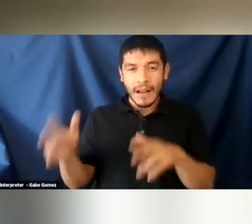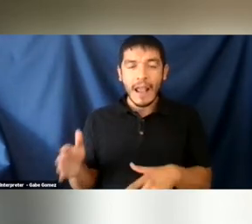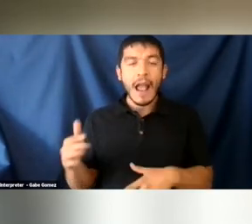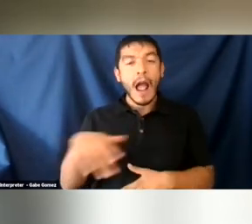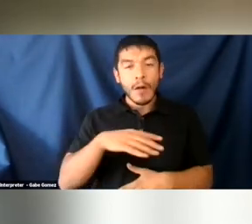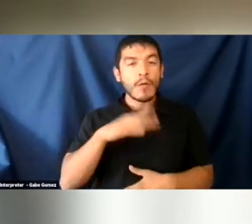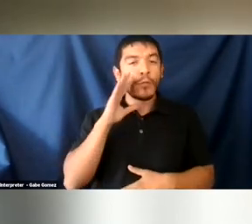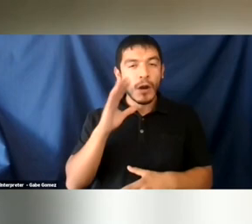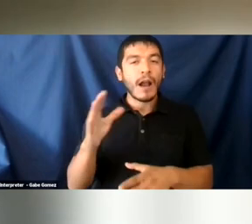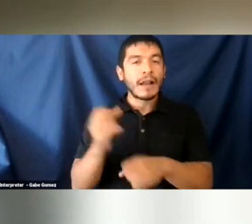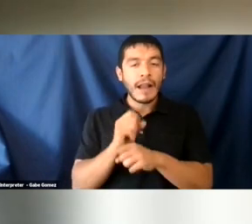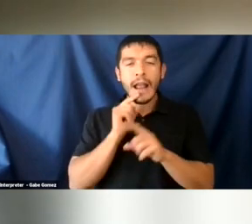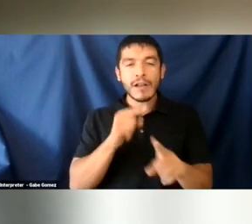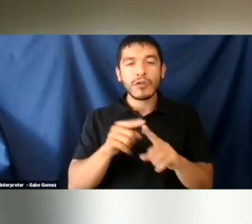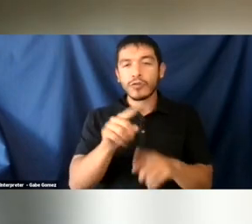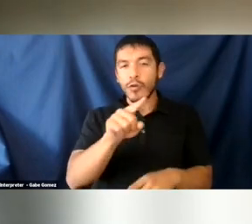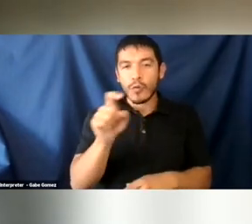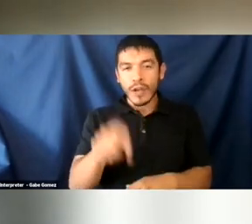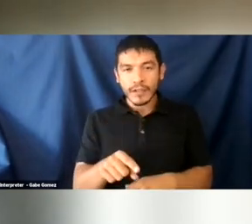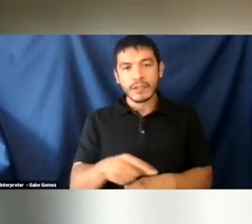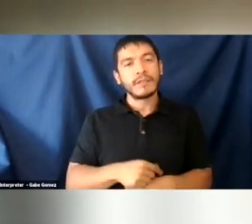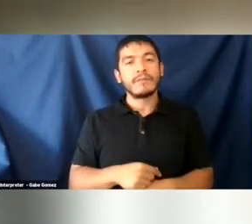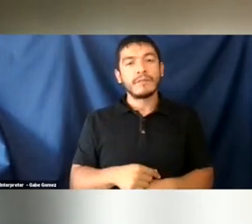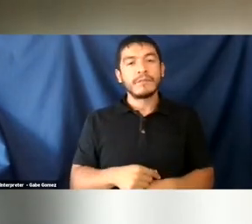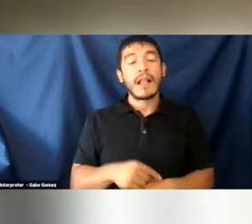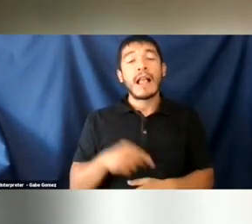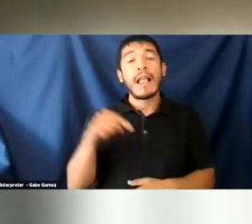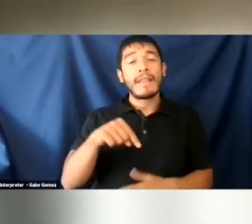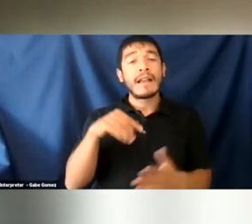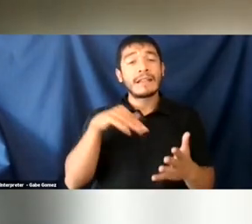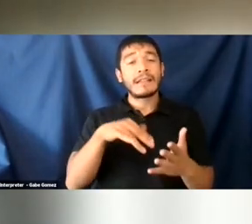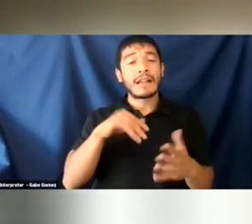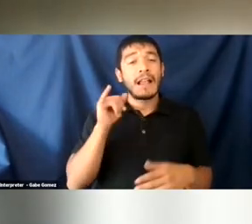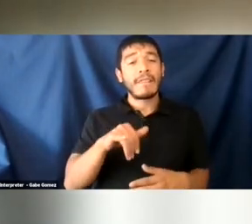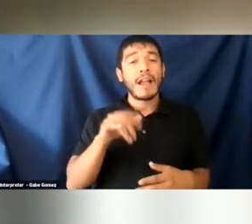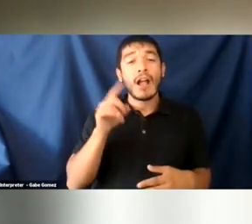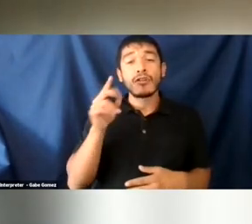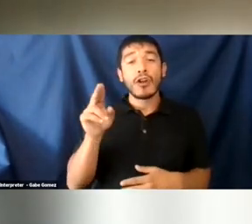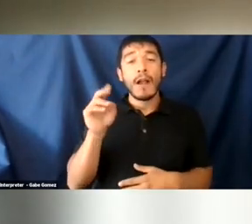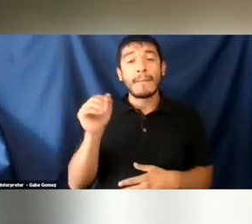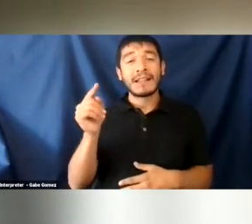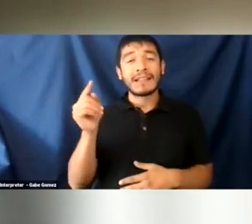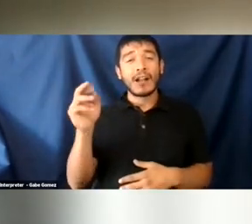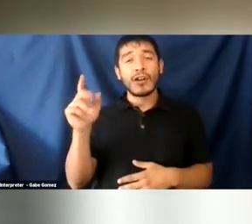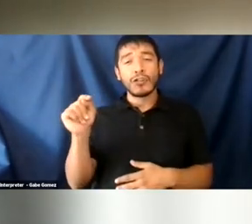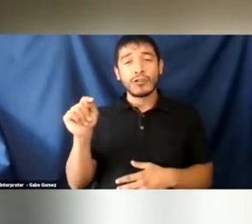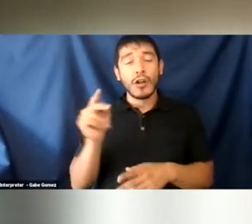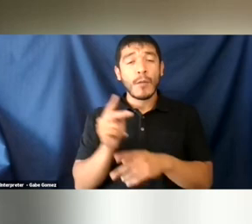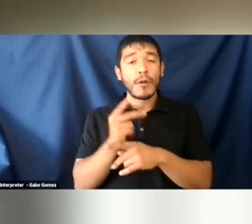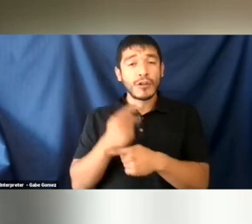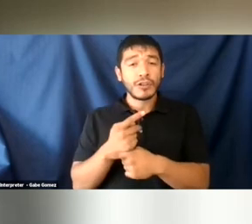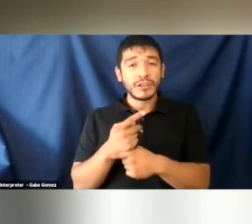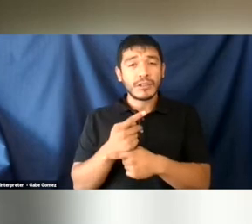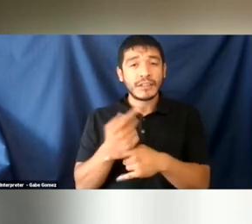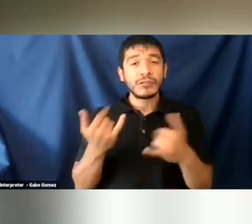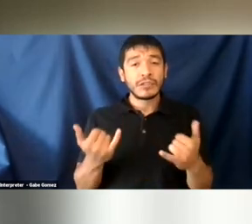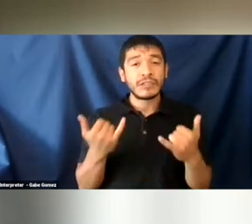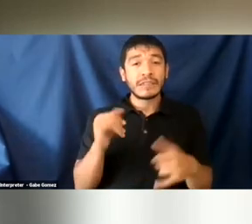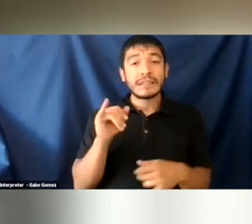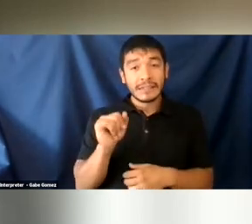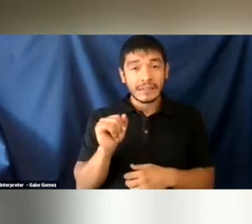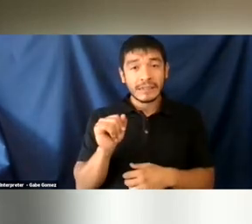we will get answers to your questions. The study that Dr. McTaggart produced today